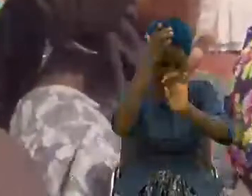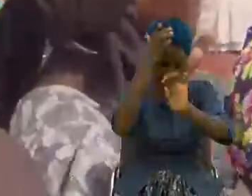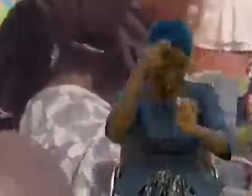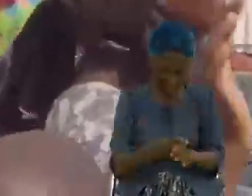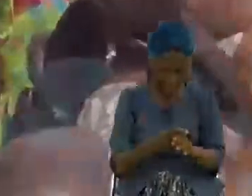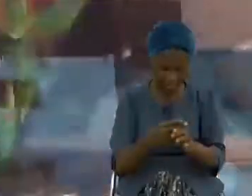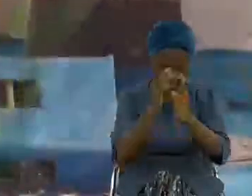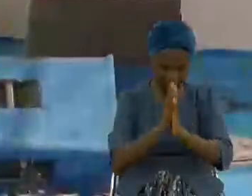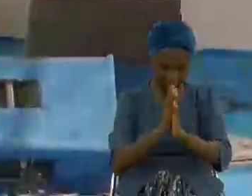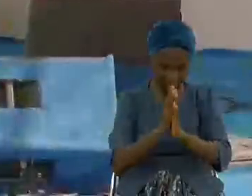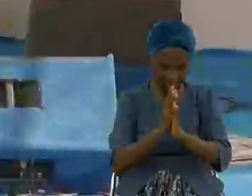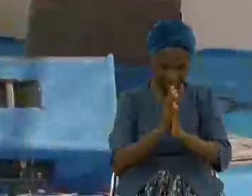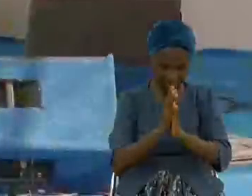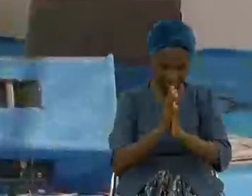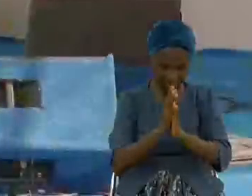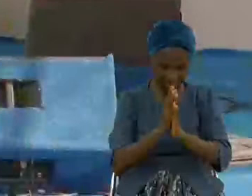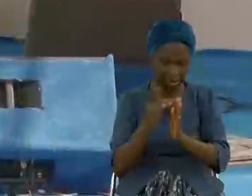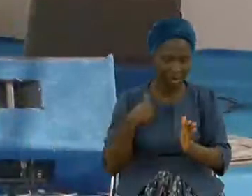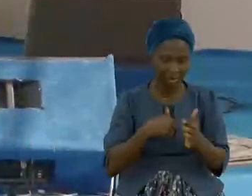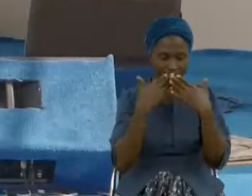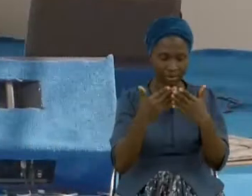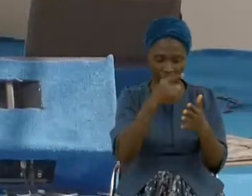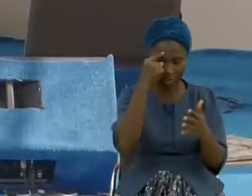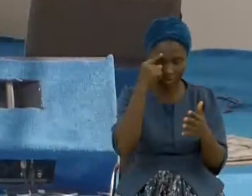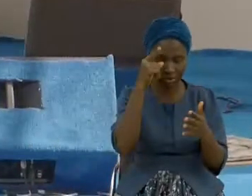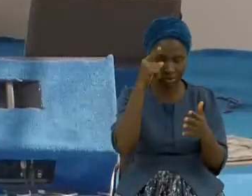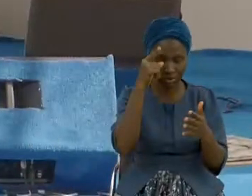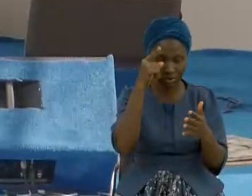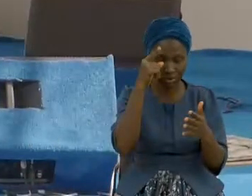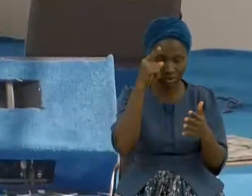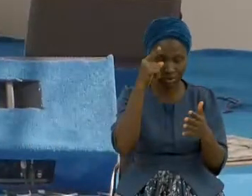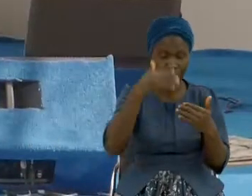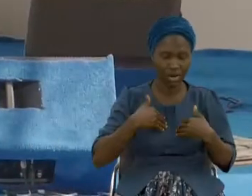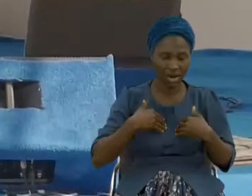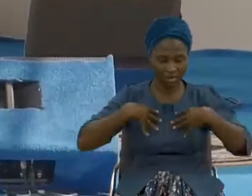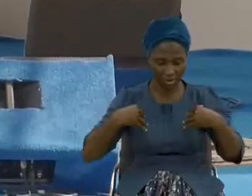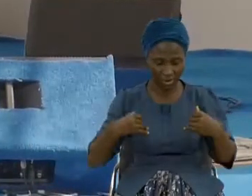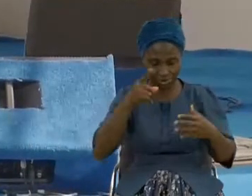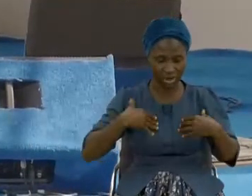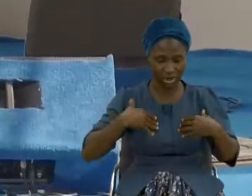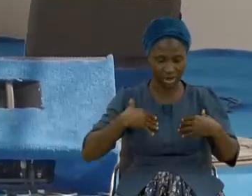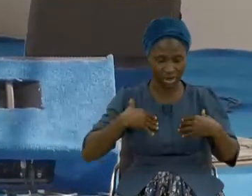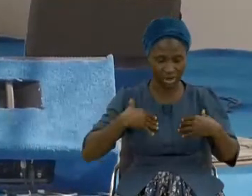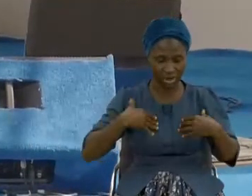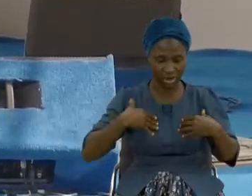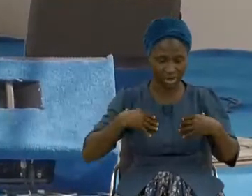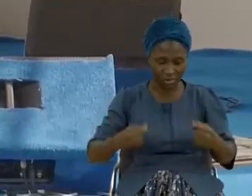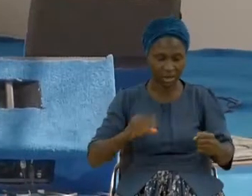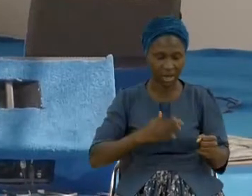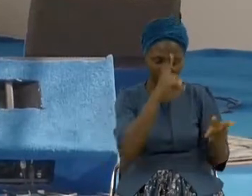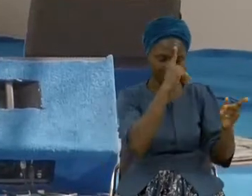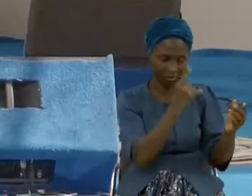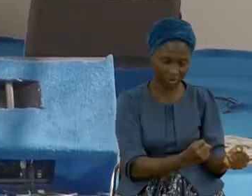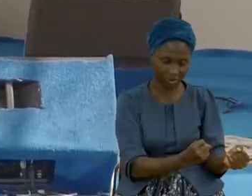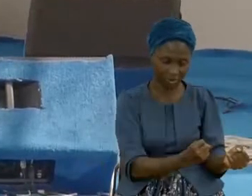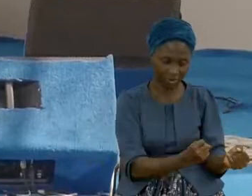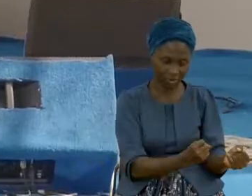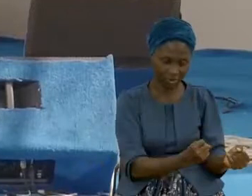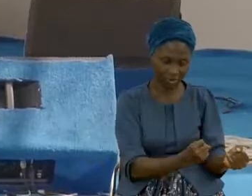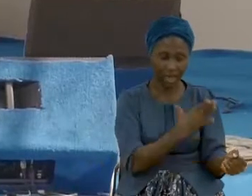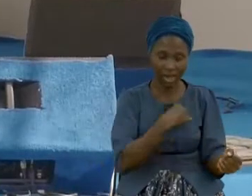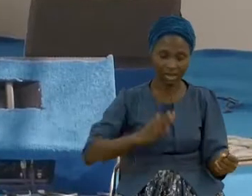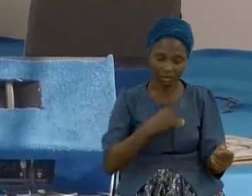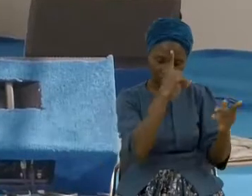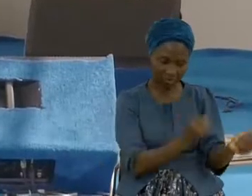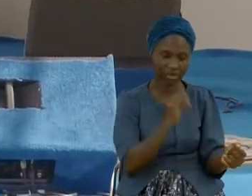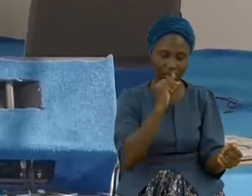you have killed our faith and our faith is now unwavering and relating